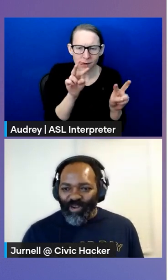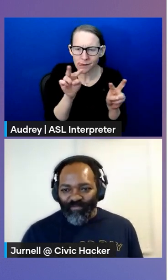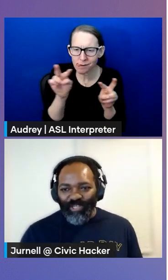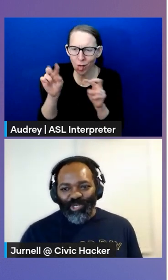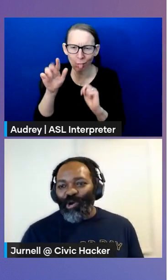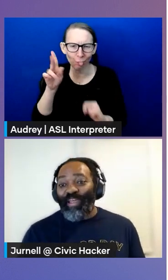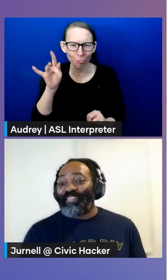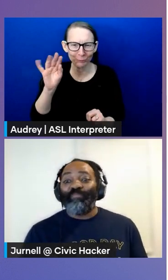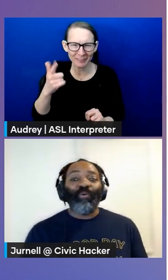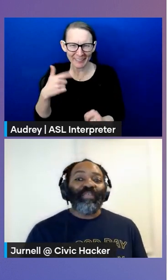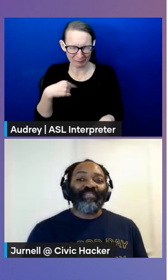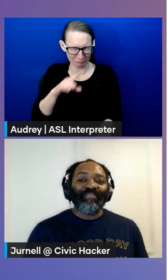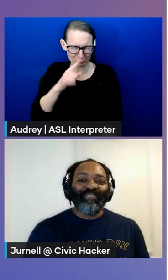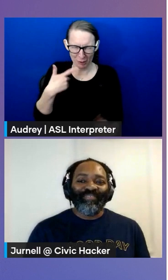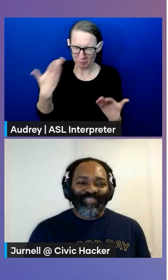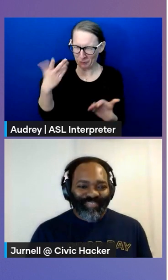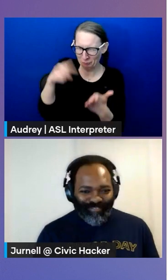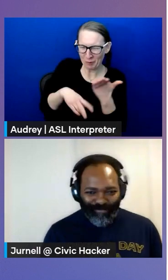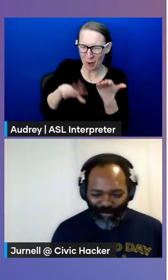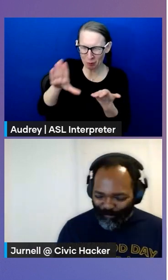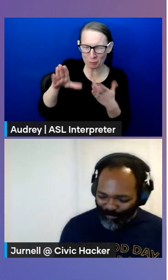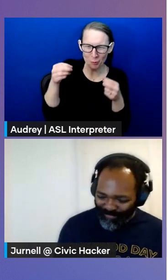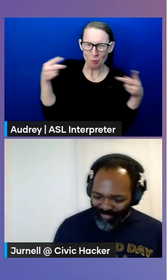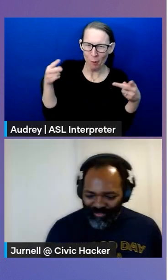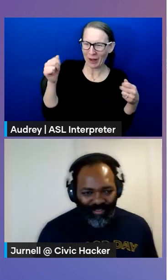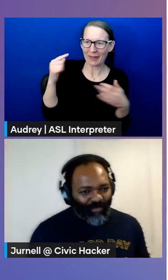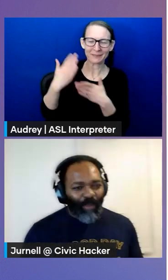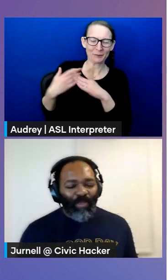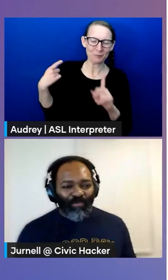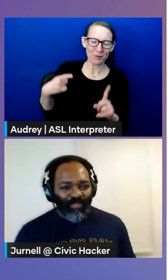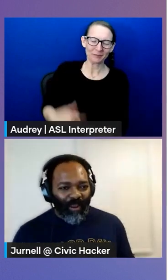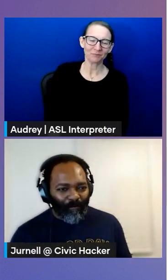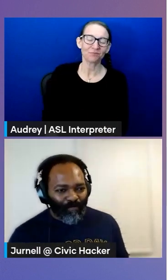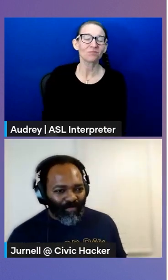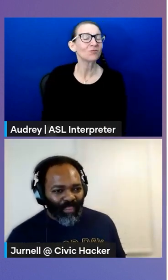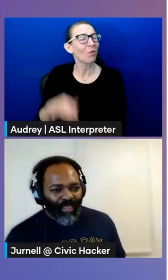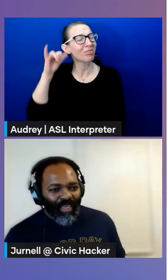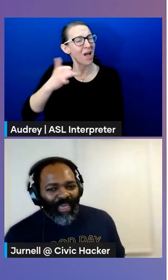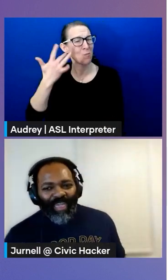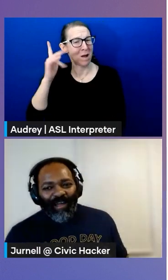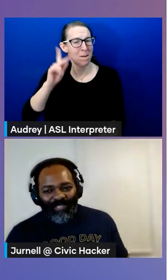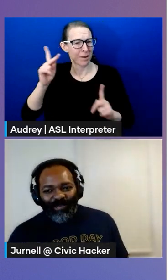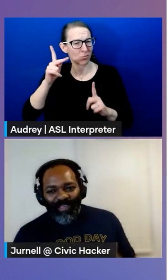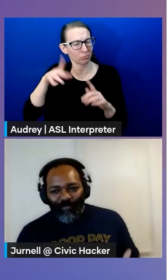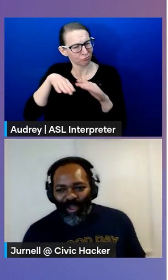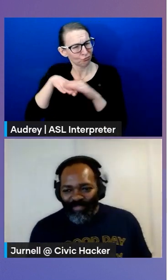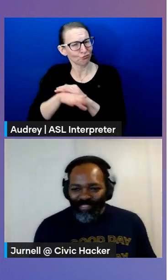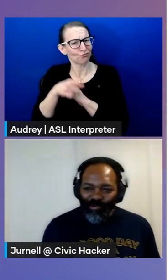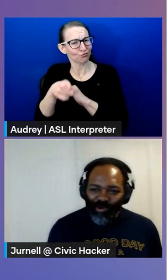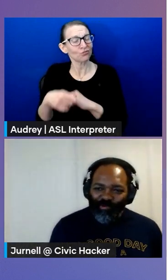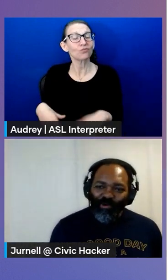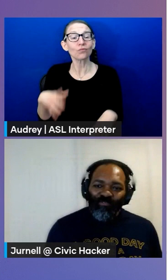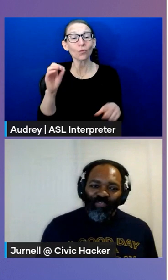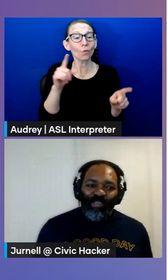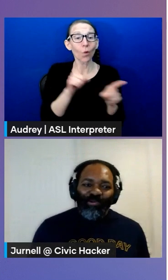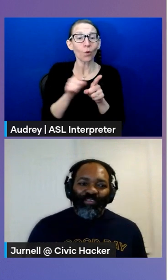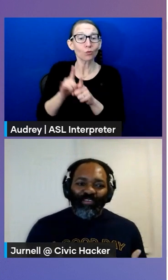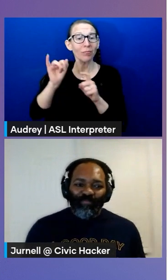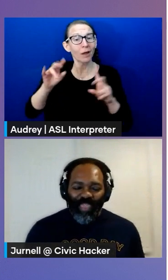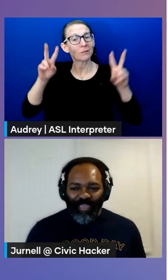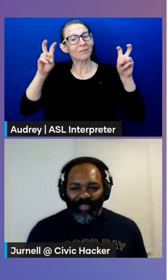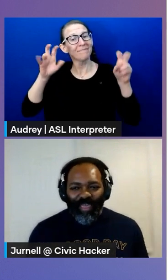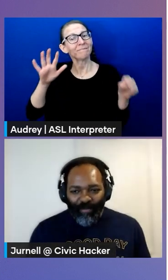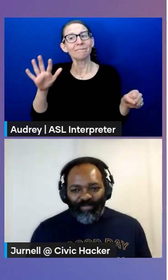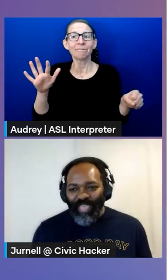I'm pretty sure I've read your code at some point. So that's why people are there. And also that promise to quote unquote feel